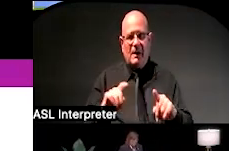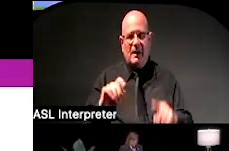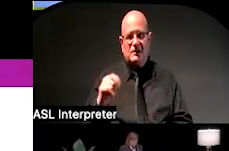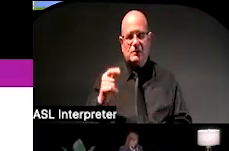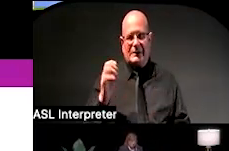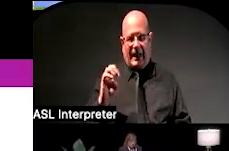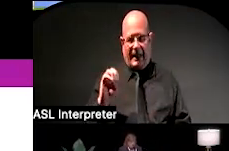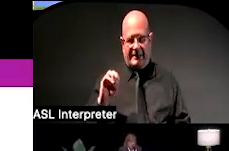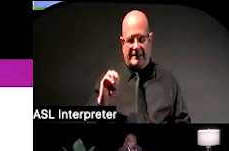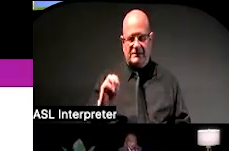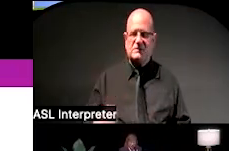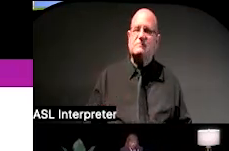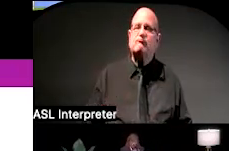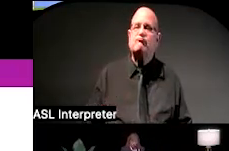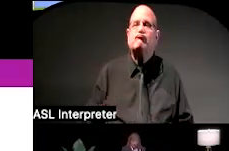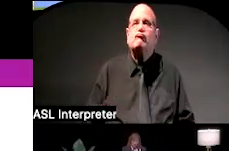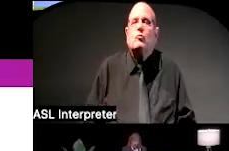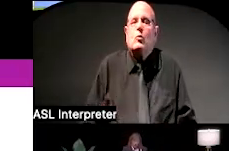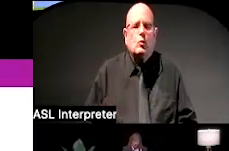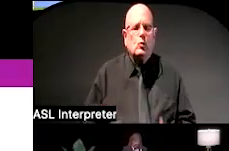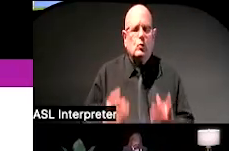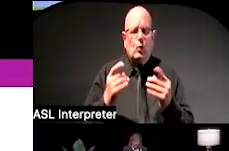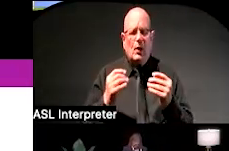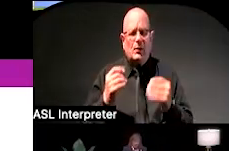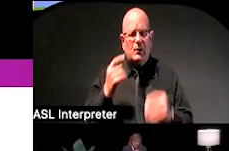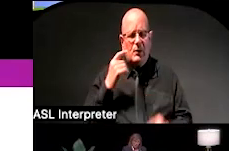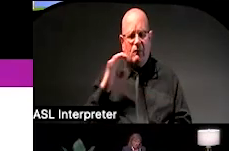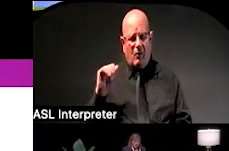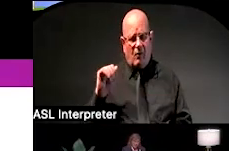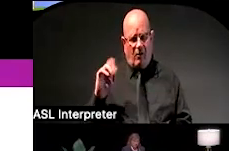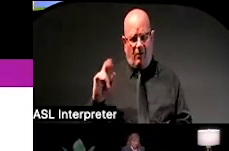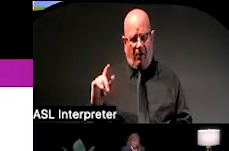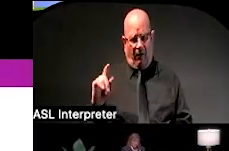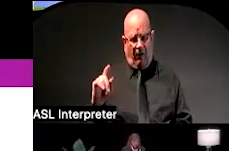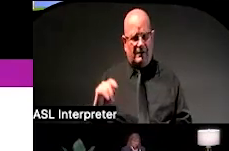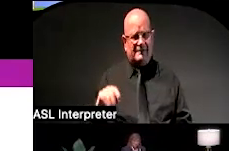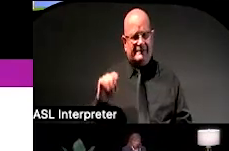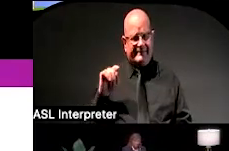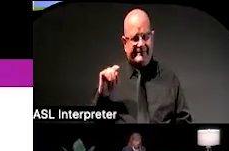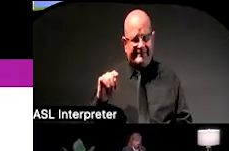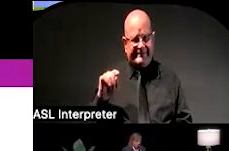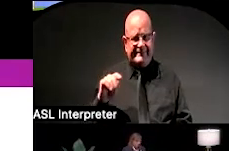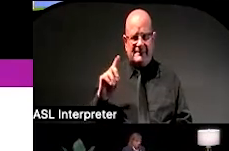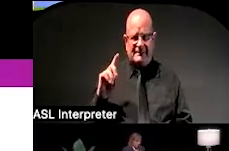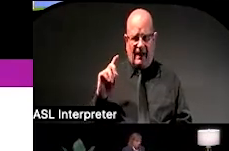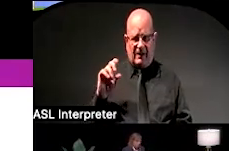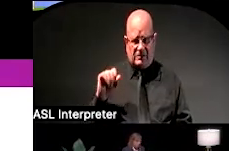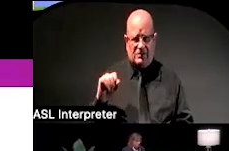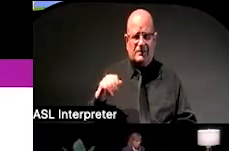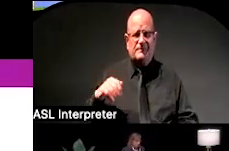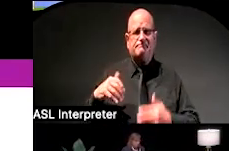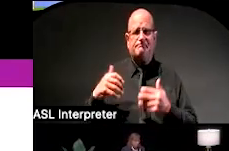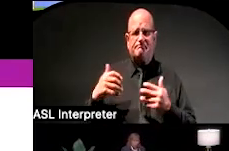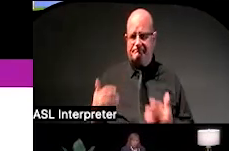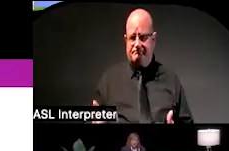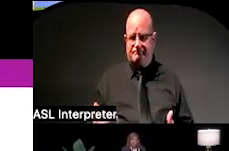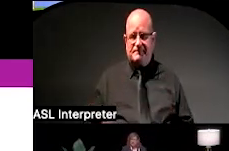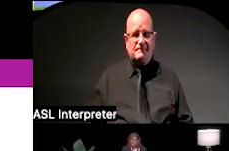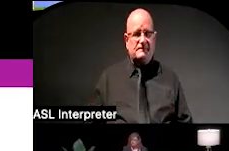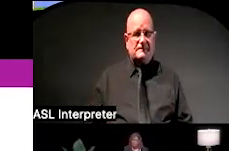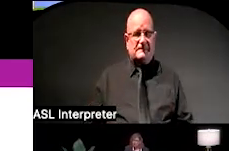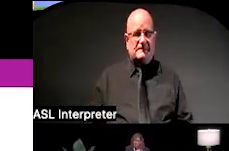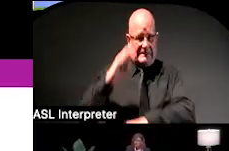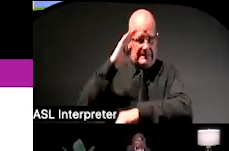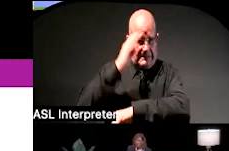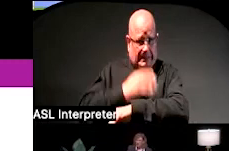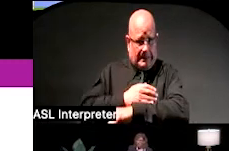So what are the things we have to do for Carl? You know, they have this son with Down syndrome. We needed